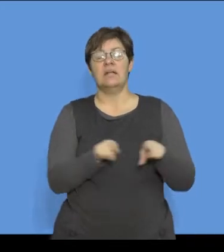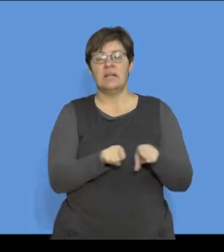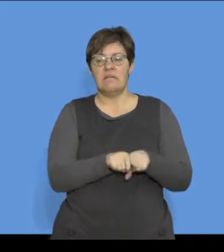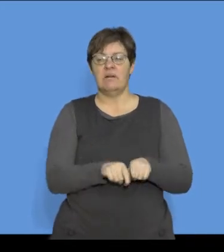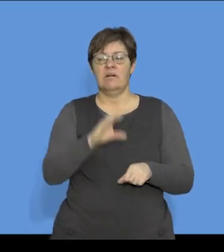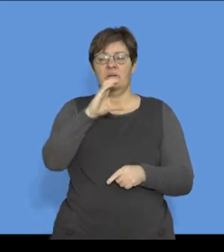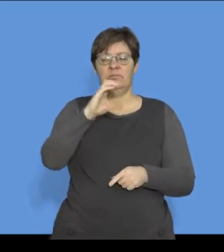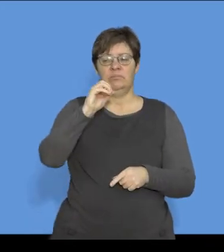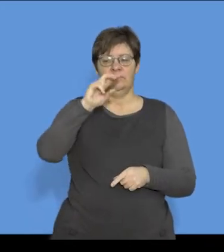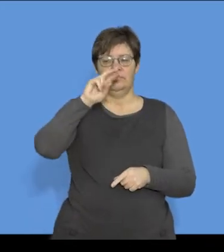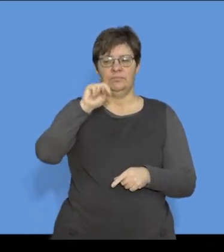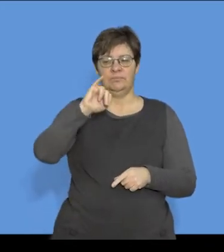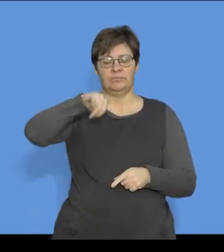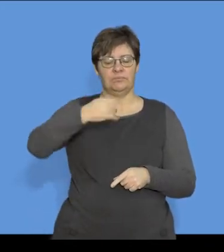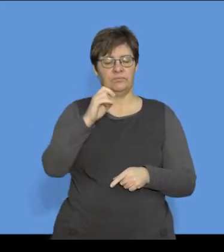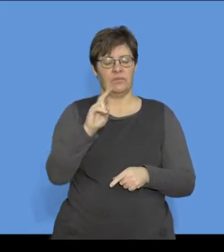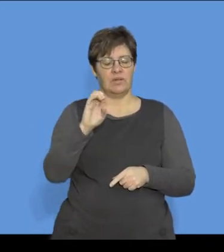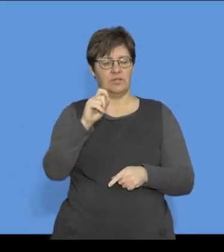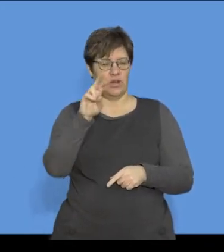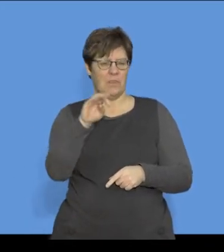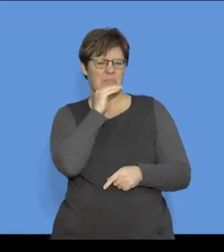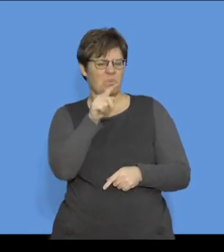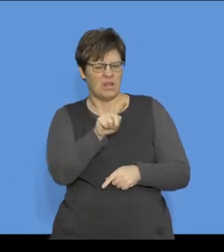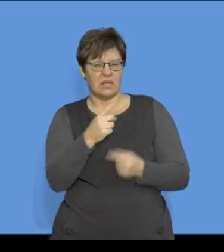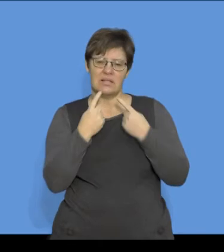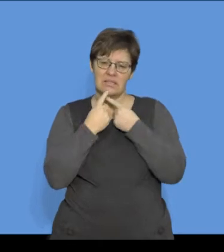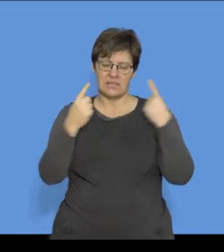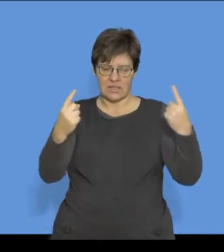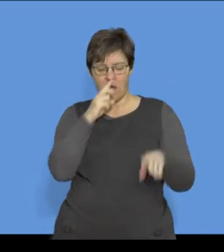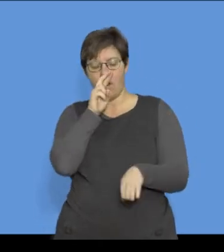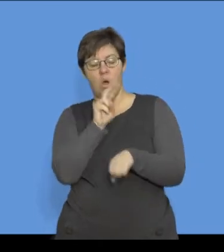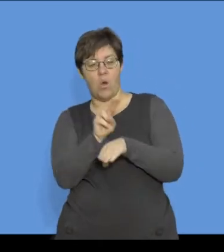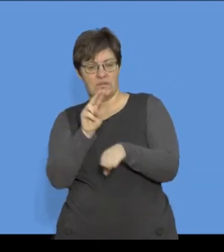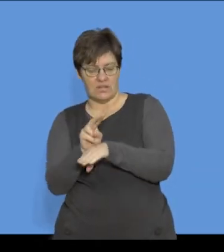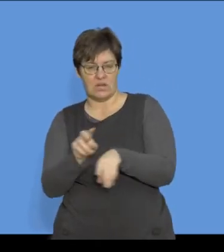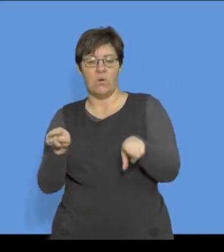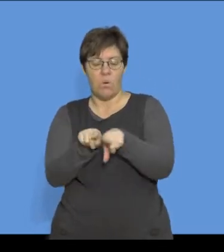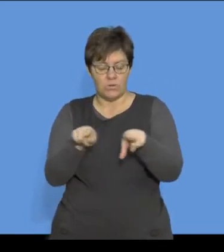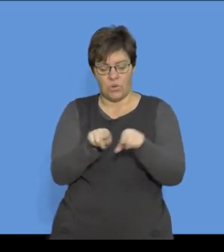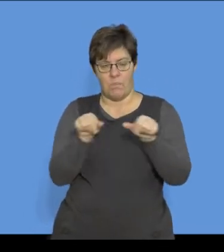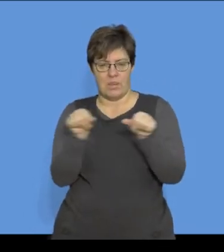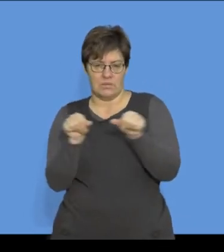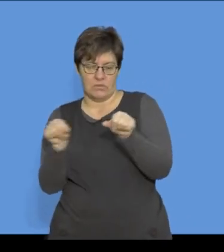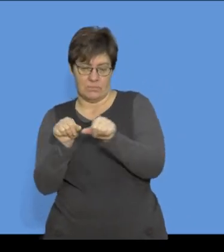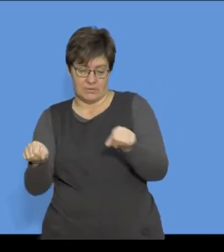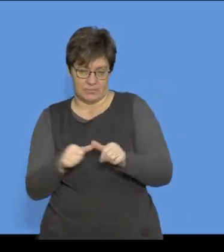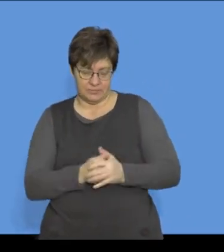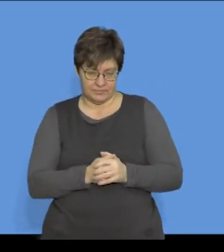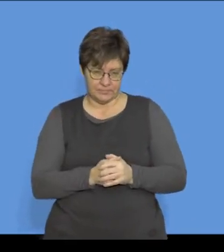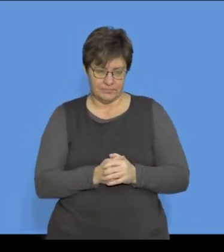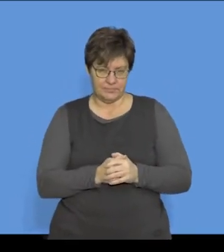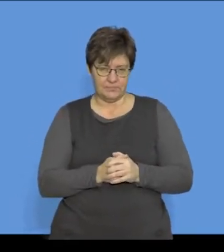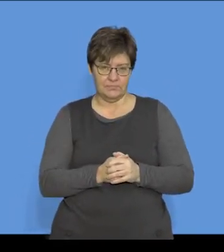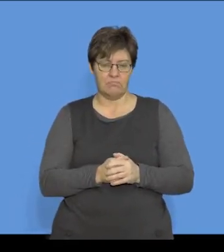Remember, a conjuncture, this is a statement based on observations and measurements, right? And this